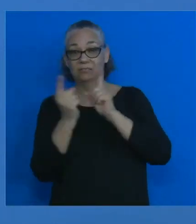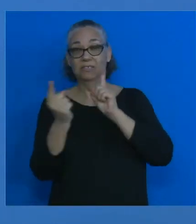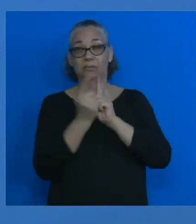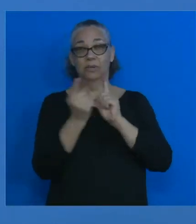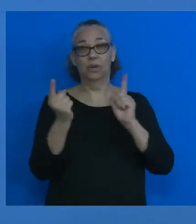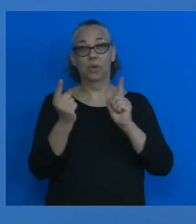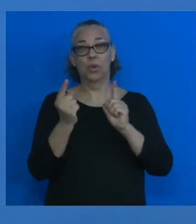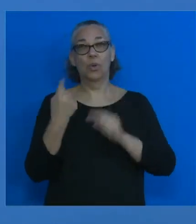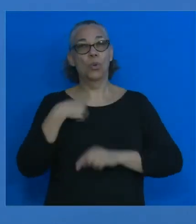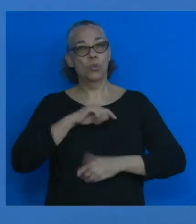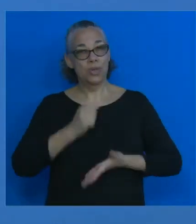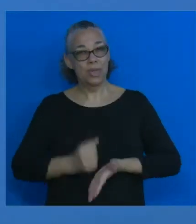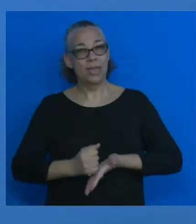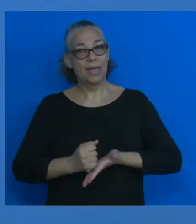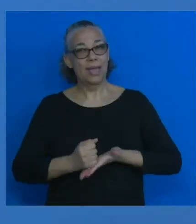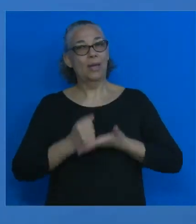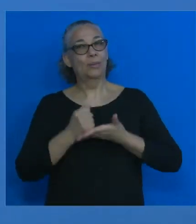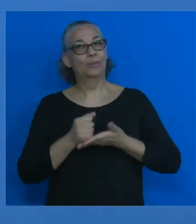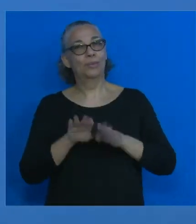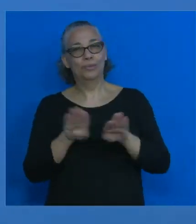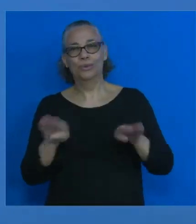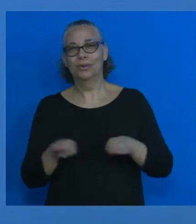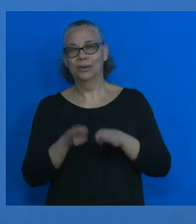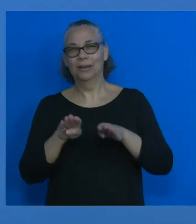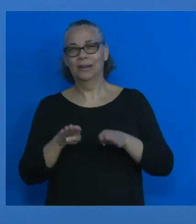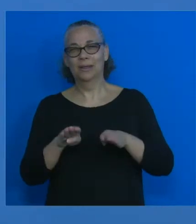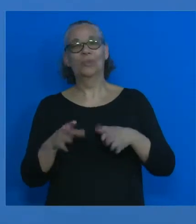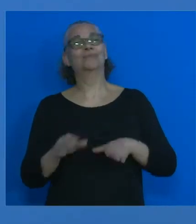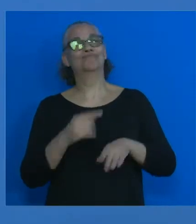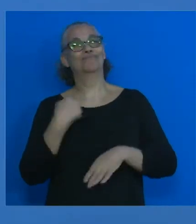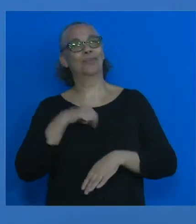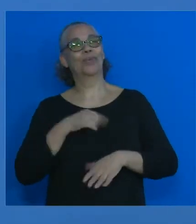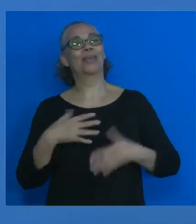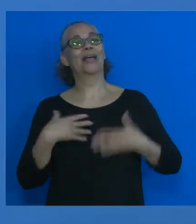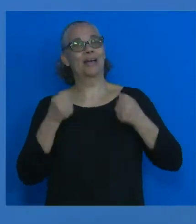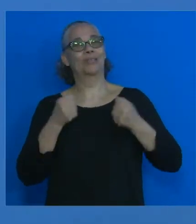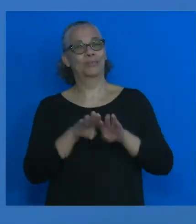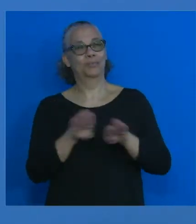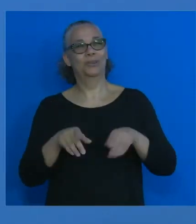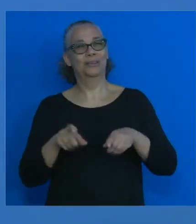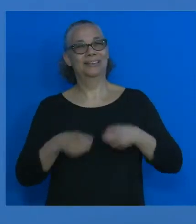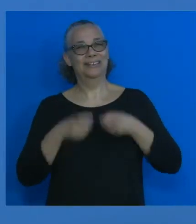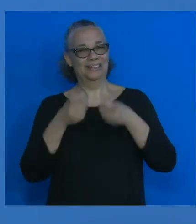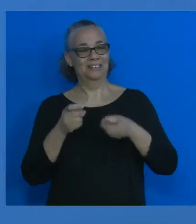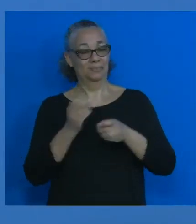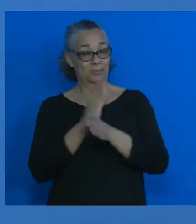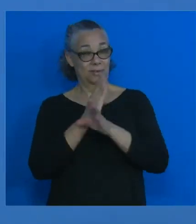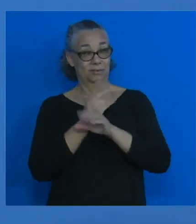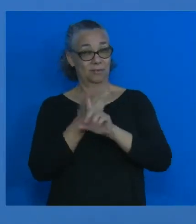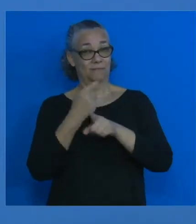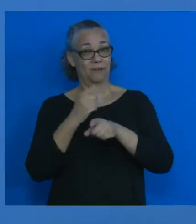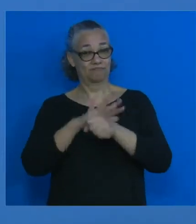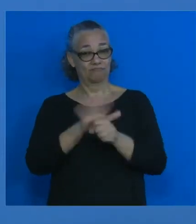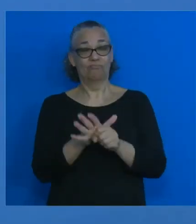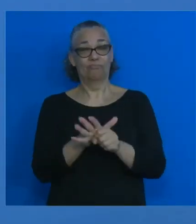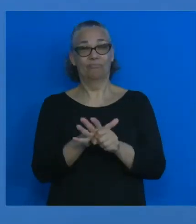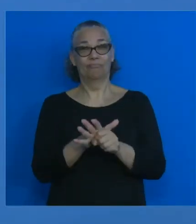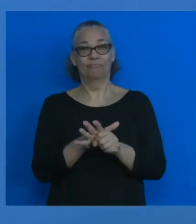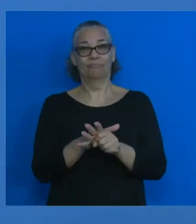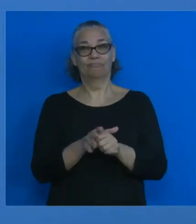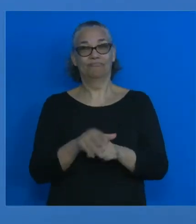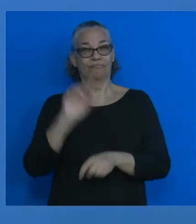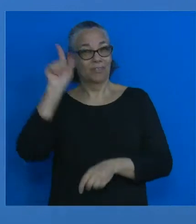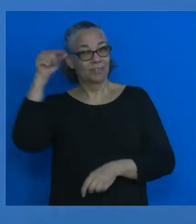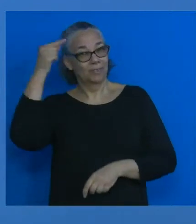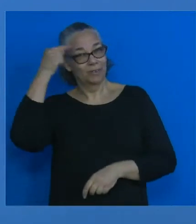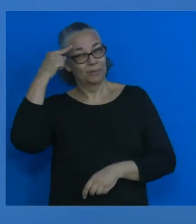We Health Bermuda gives us all even greater protection from the coronavirus. The government has partnered with